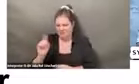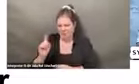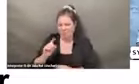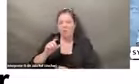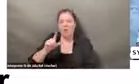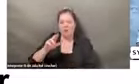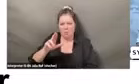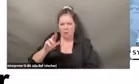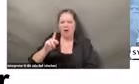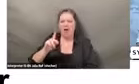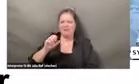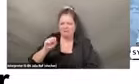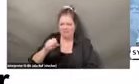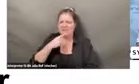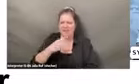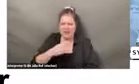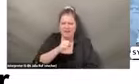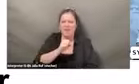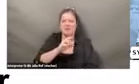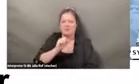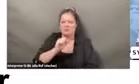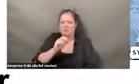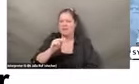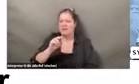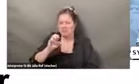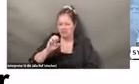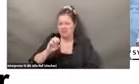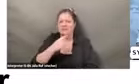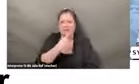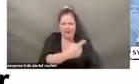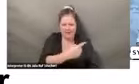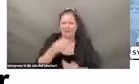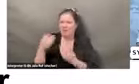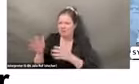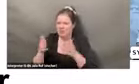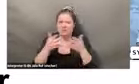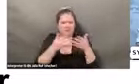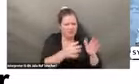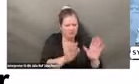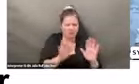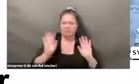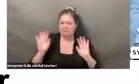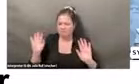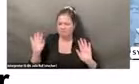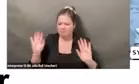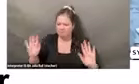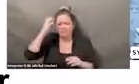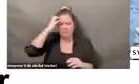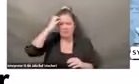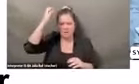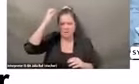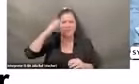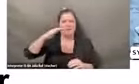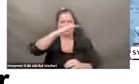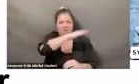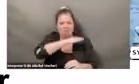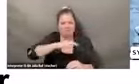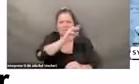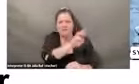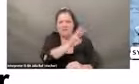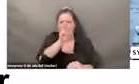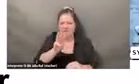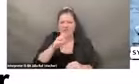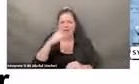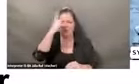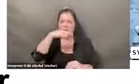well, I think, so that the responsibility lays firmly at the public sector body website owner. That is no question about